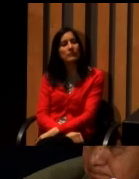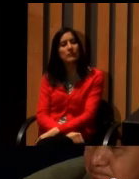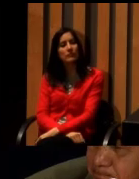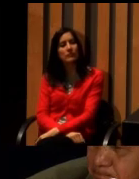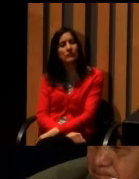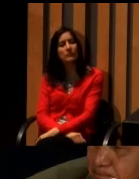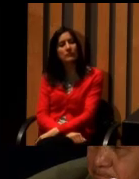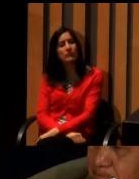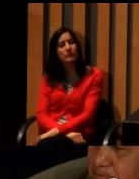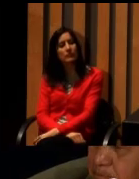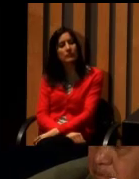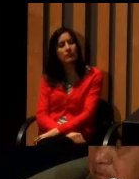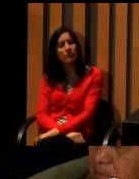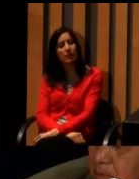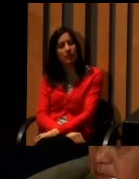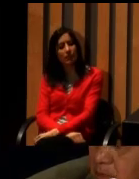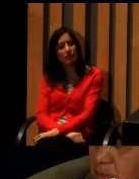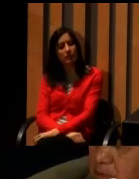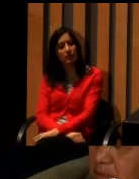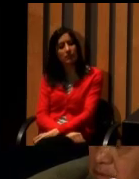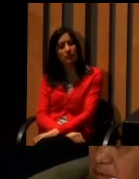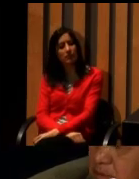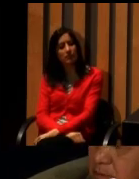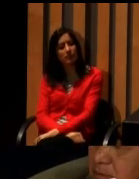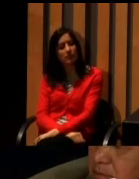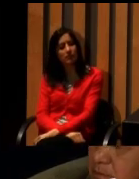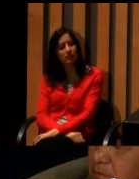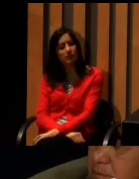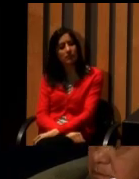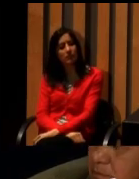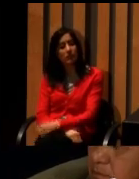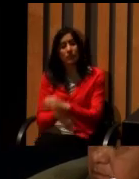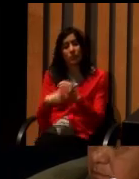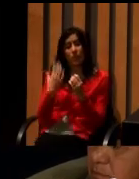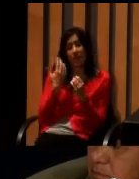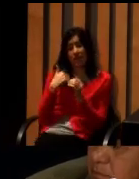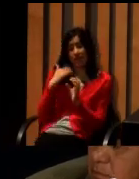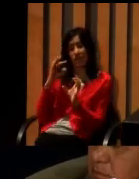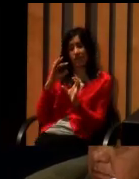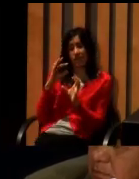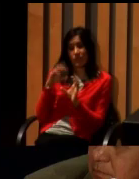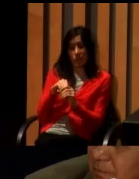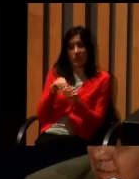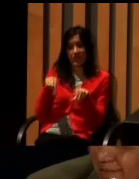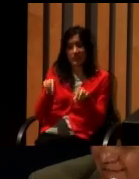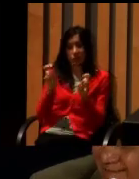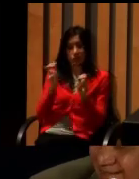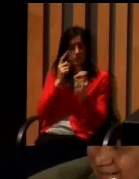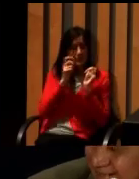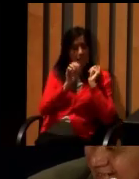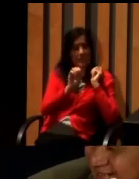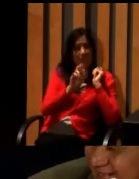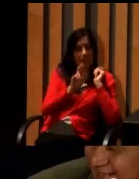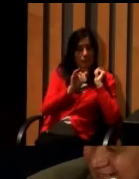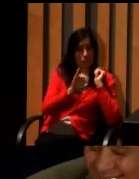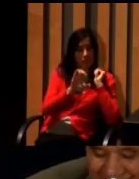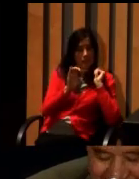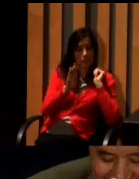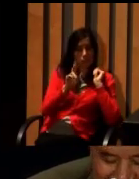Believe it or not, I came to this issue in many ways because of Eric Brady, another white man. No, I'm kidding.